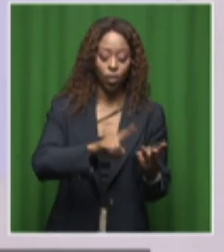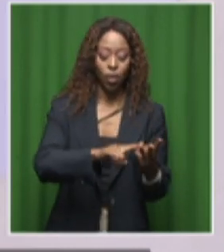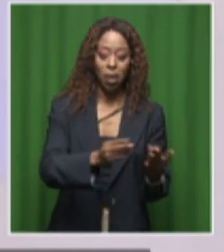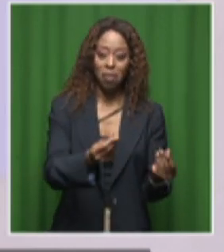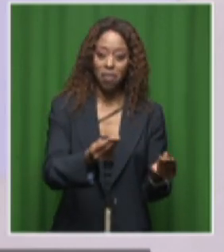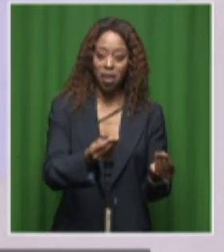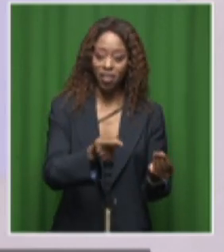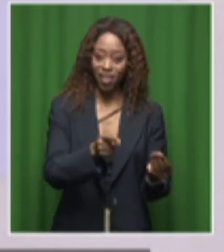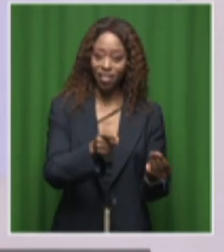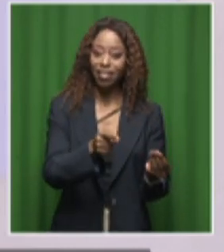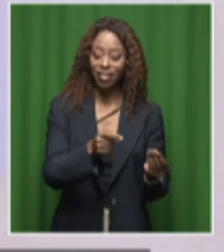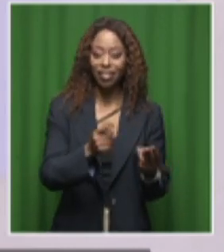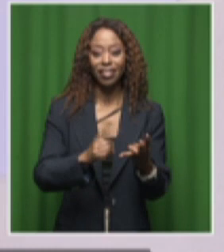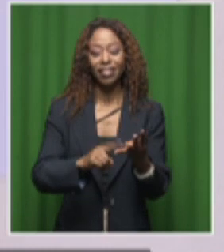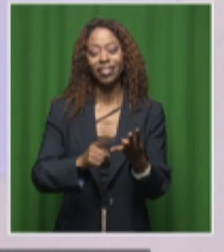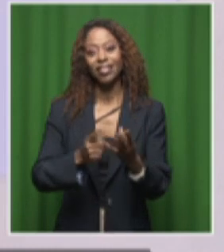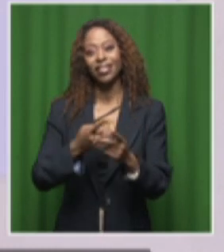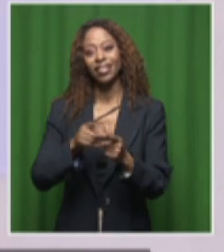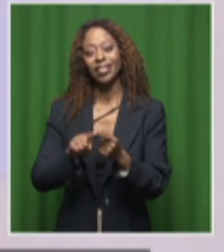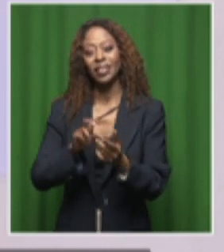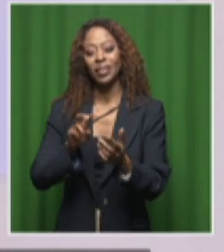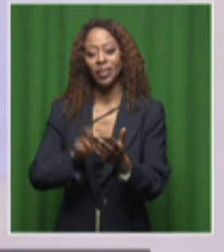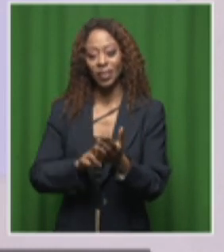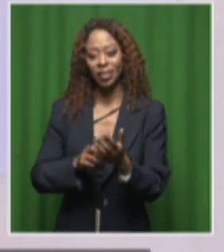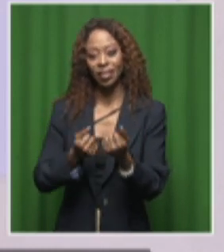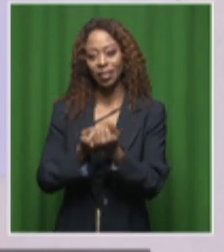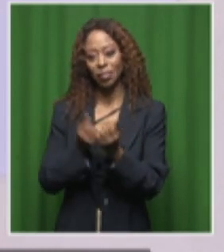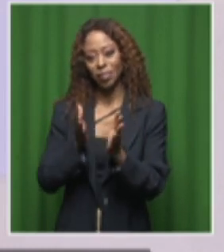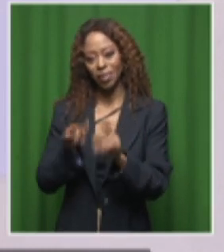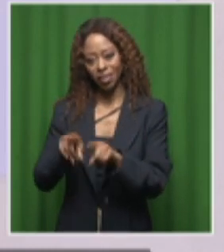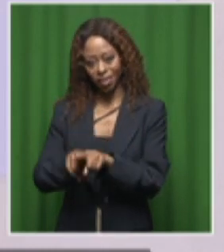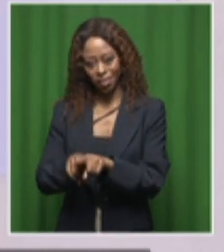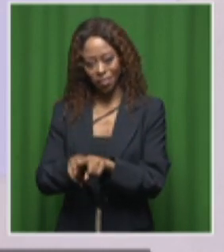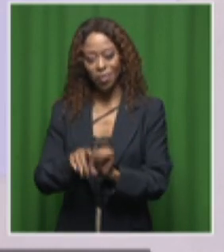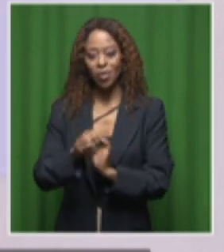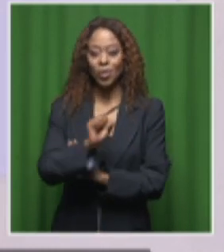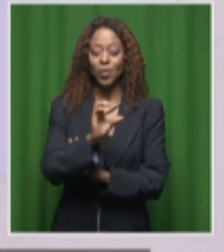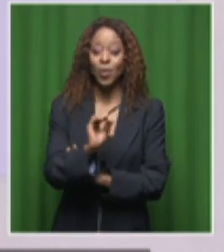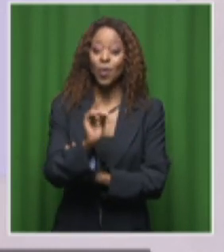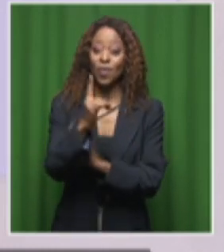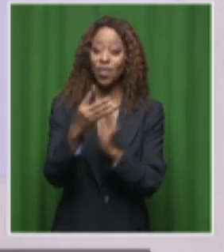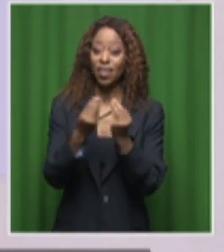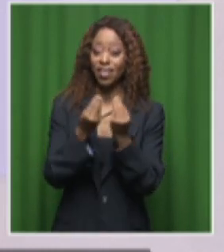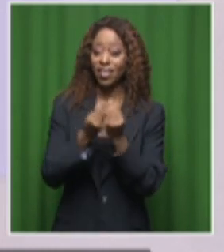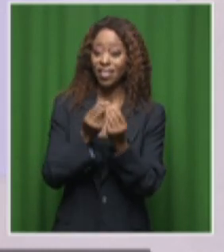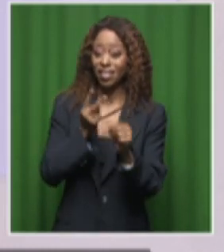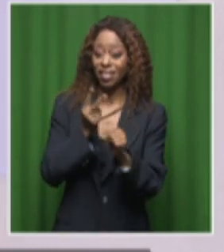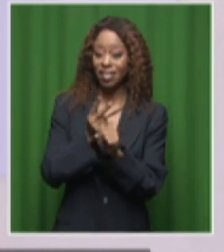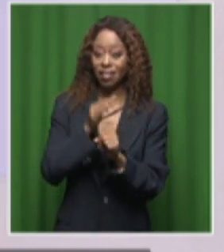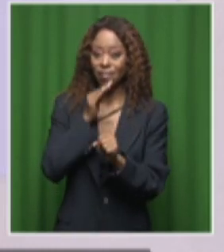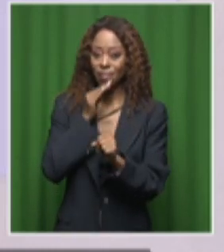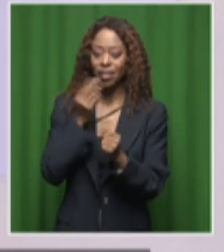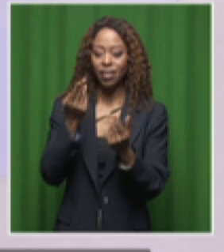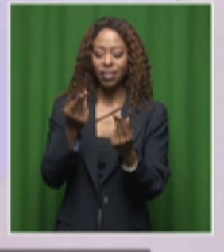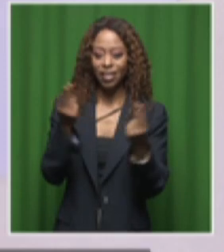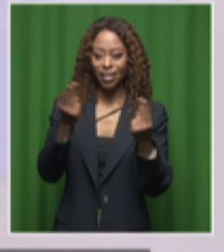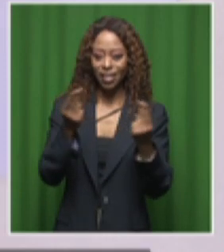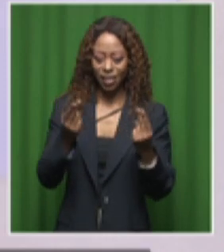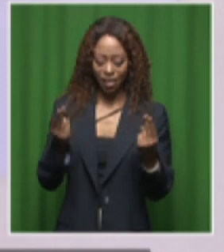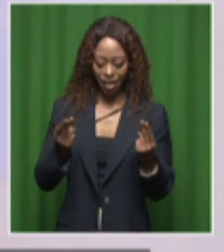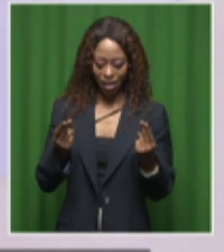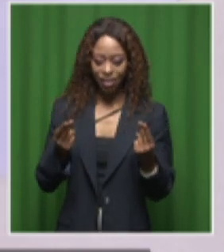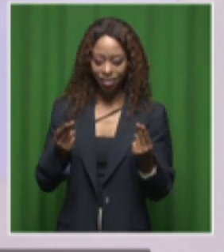primary tufting fabric, and you need backing fabric. So first thing first, you trace your design onto